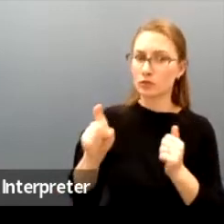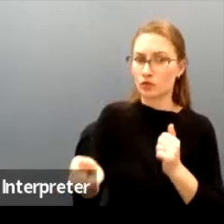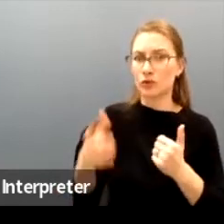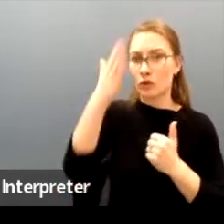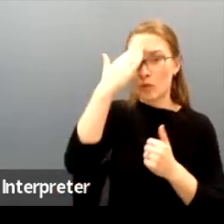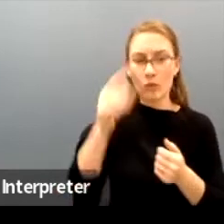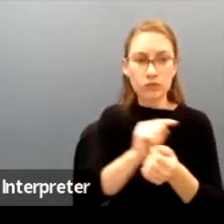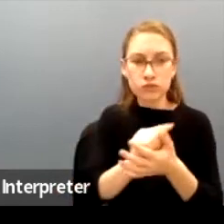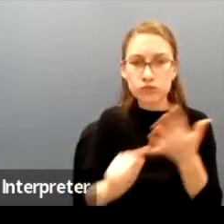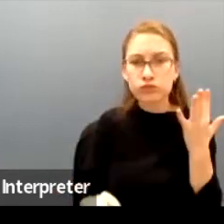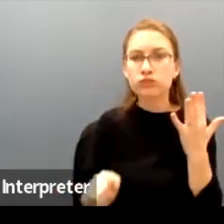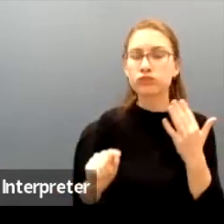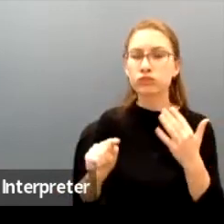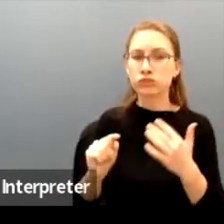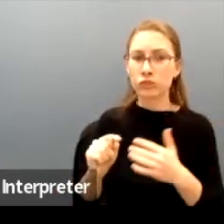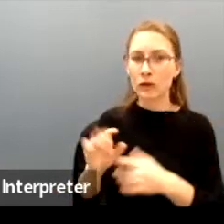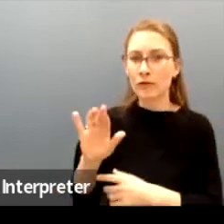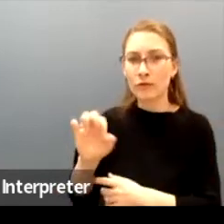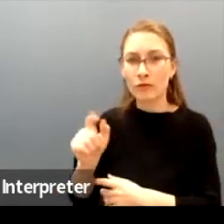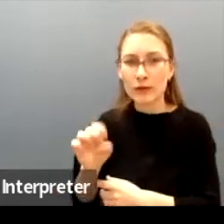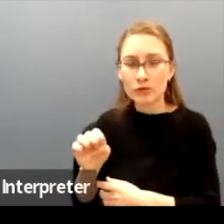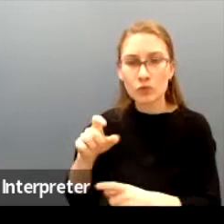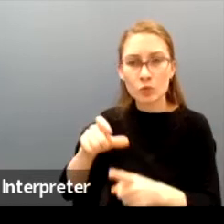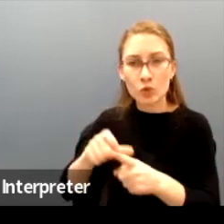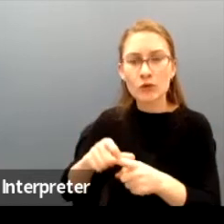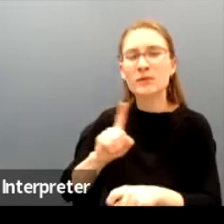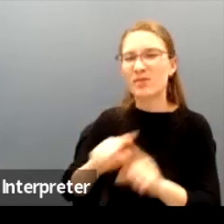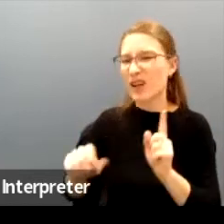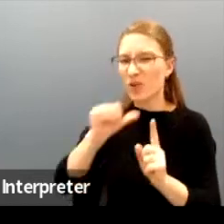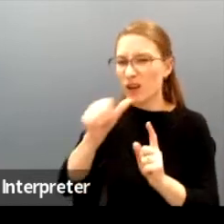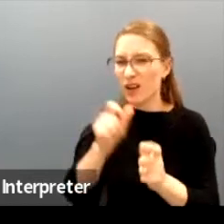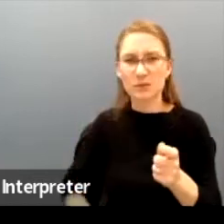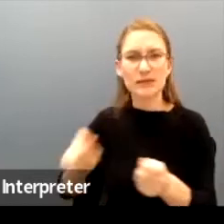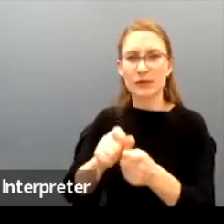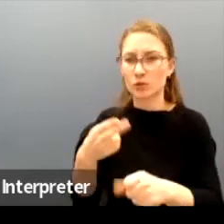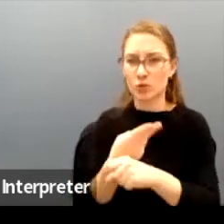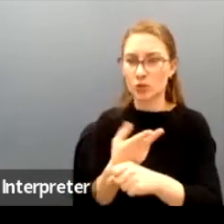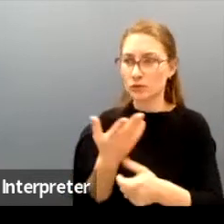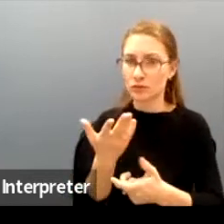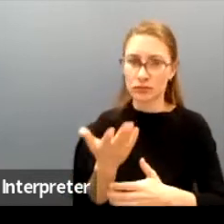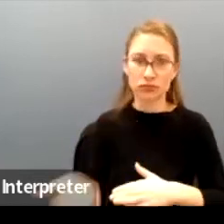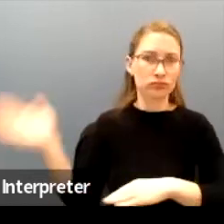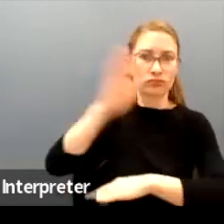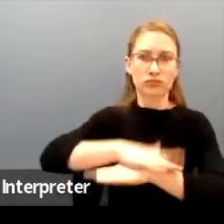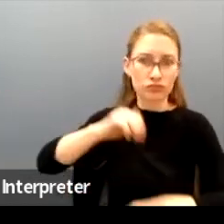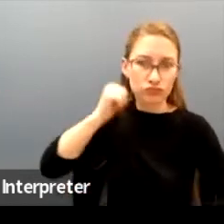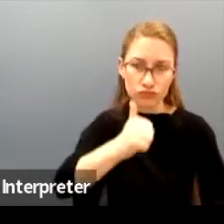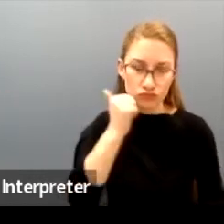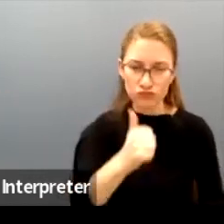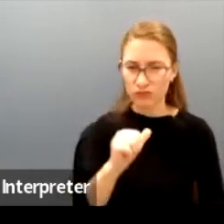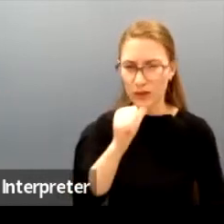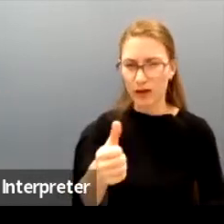polish, elf, they're not very specific, and they're not being able to use throughout your daily life. You know, for instance, the word